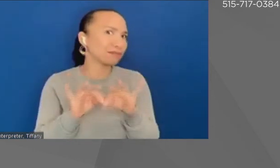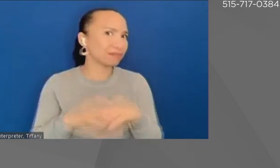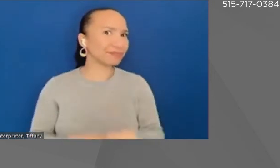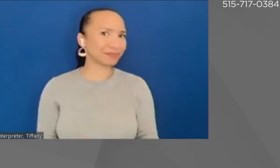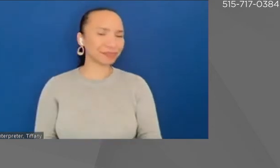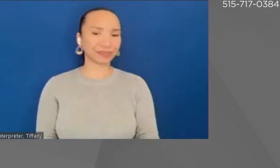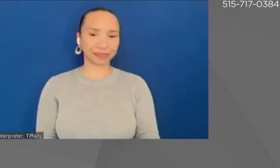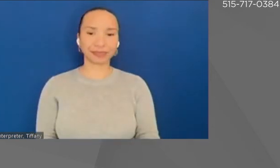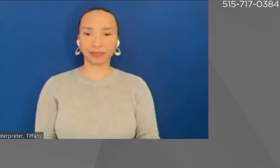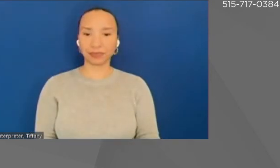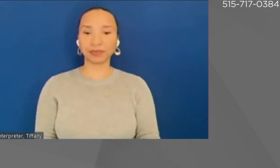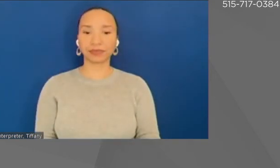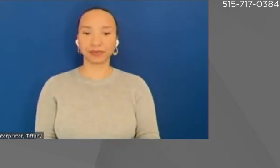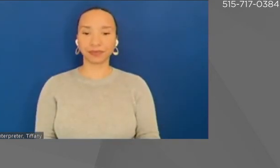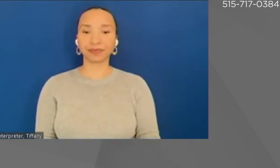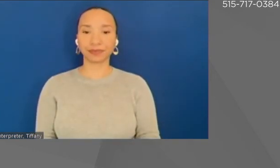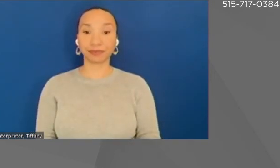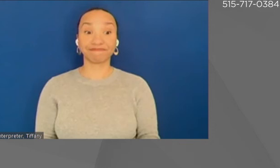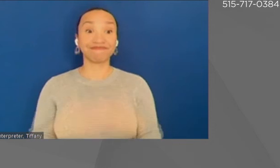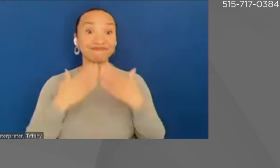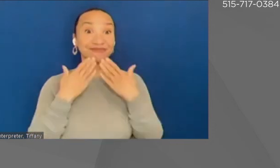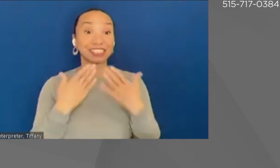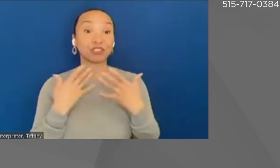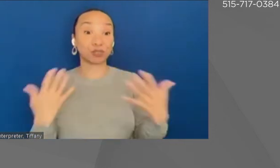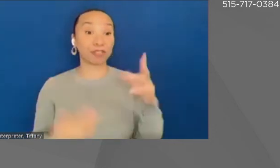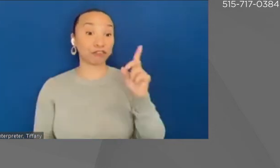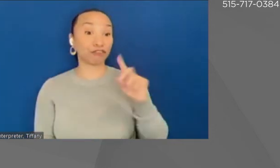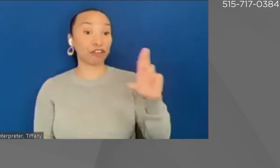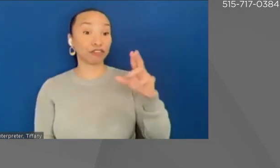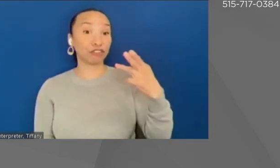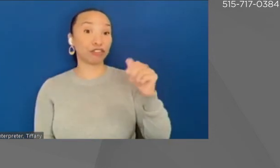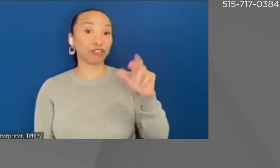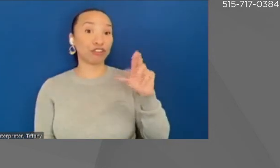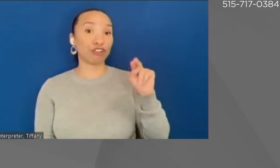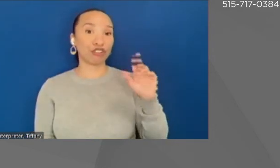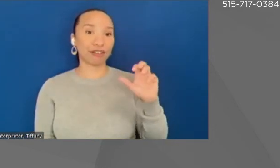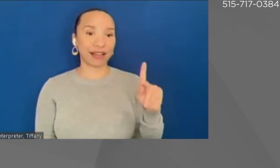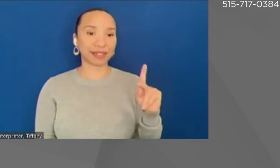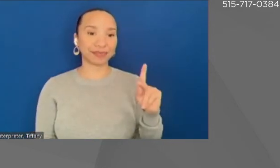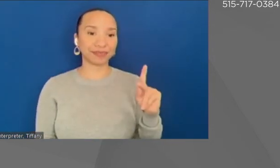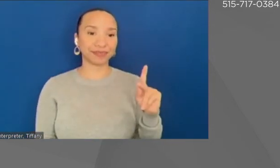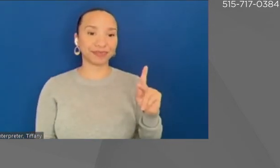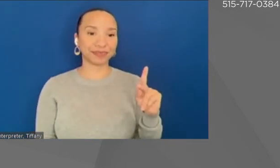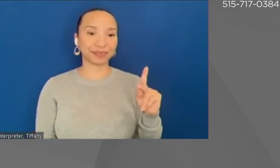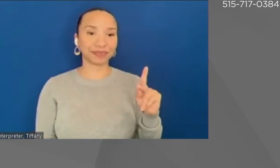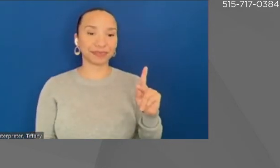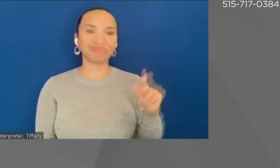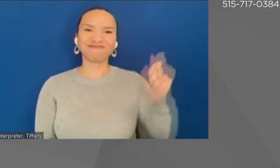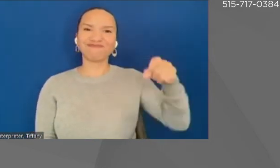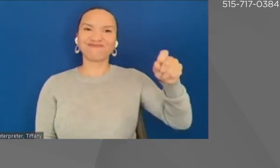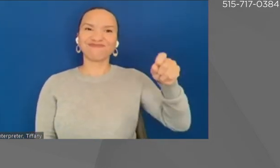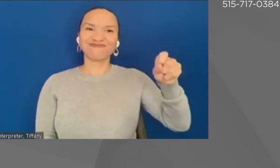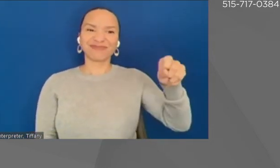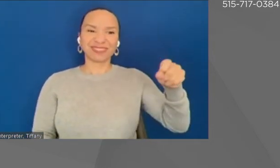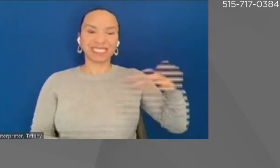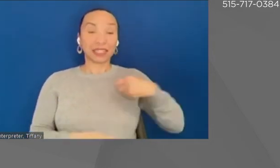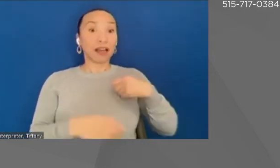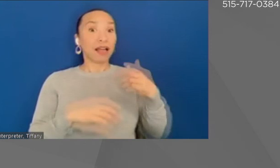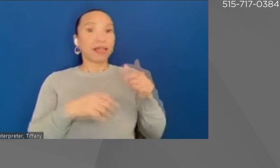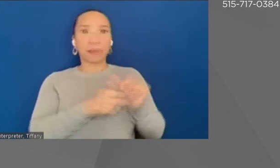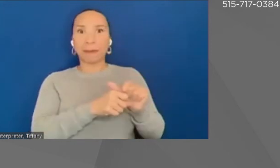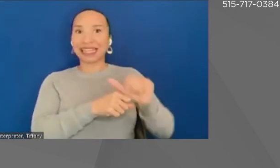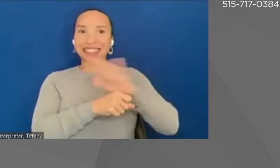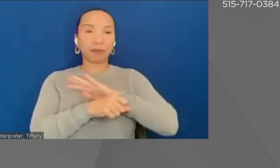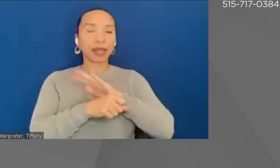Great, thank you so much. Dr. Harnack? Right, with my researcher hat on, the pandemic led to all these changes to